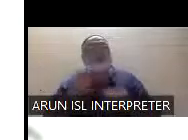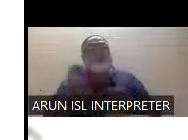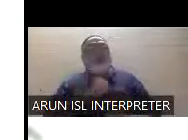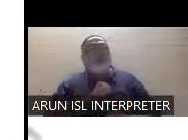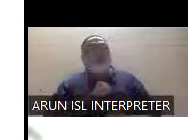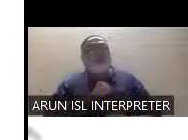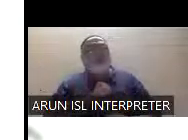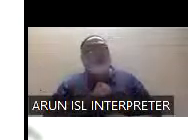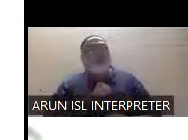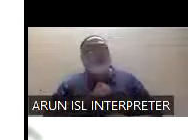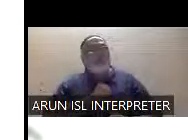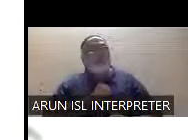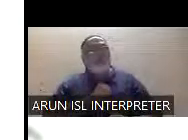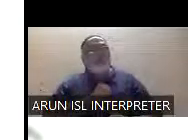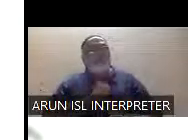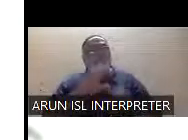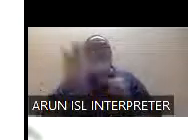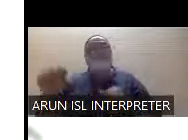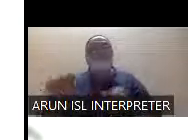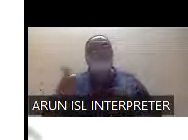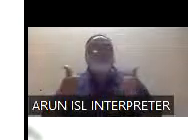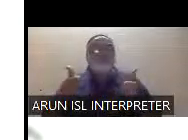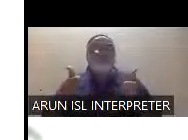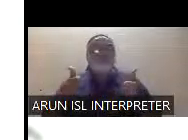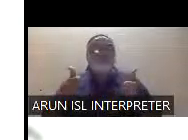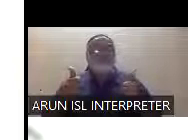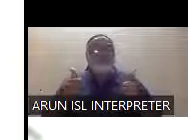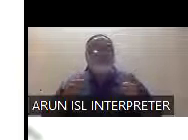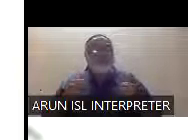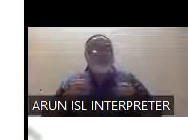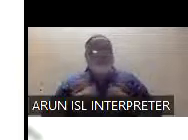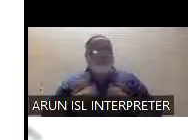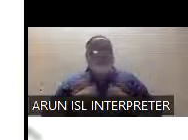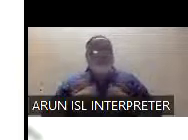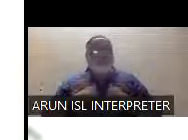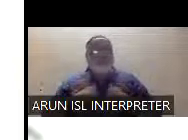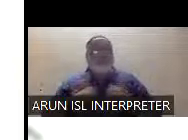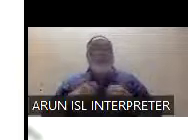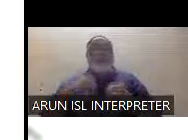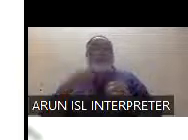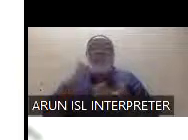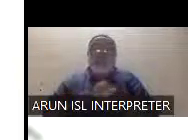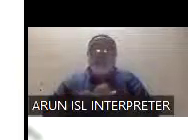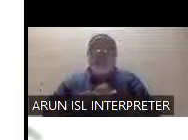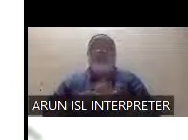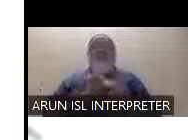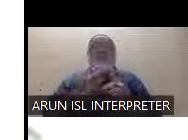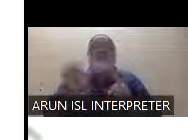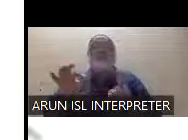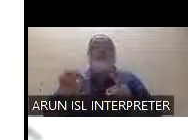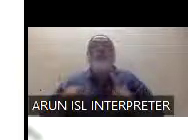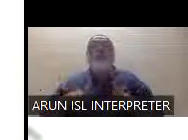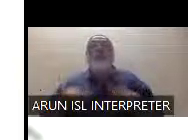and our entire concept of right to life is denied to us. A quality right to life, because right to life is not only